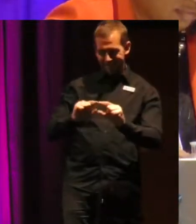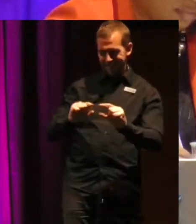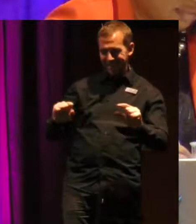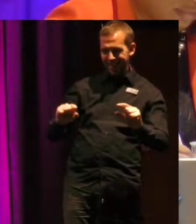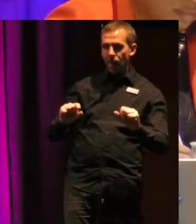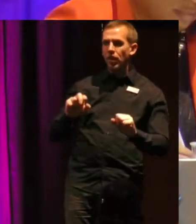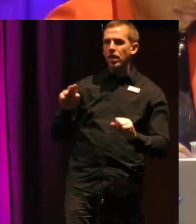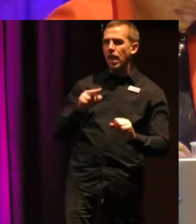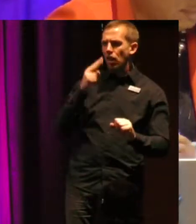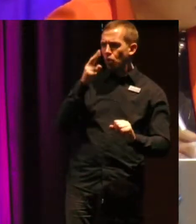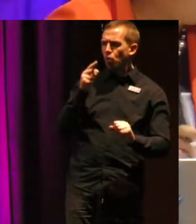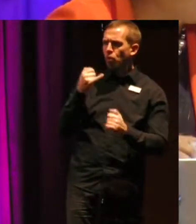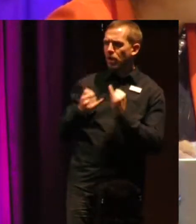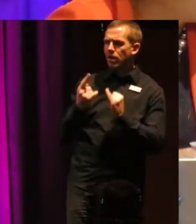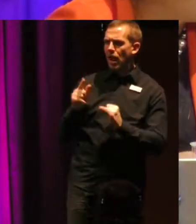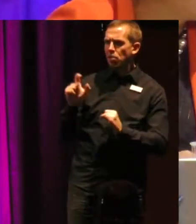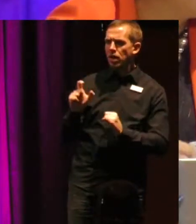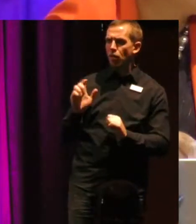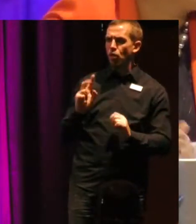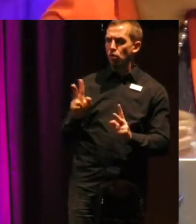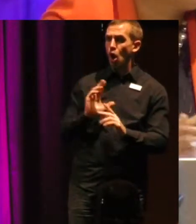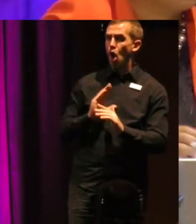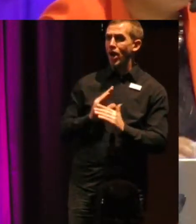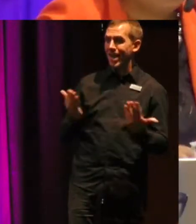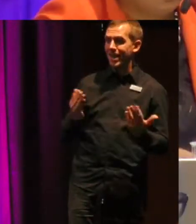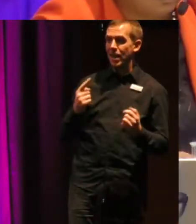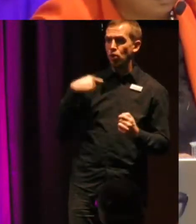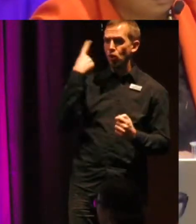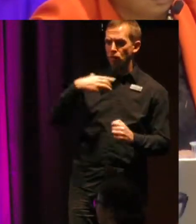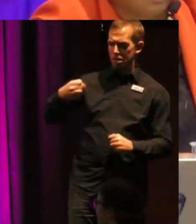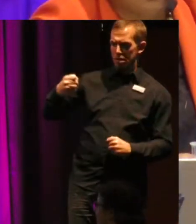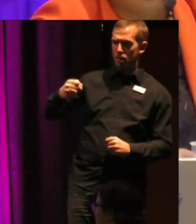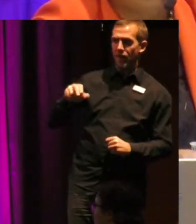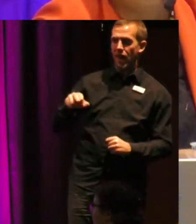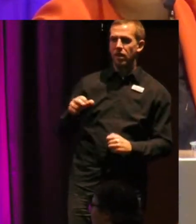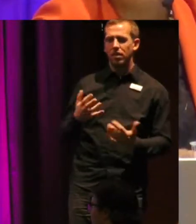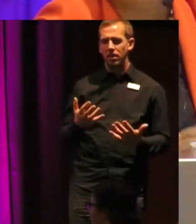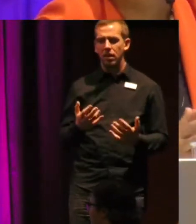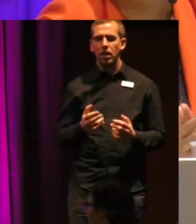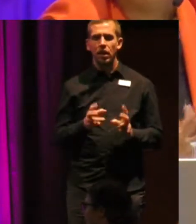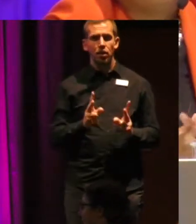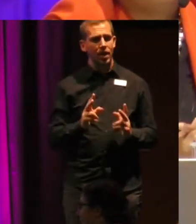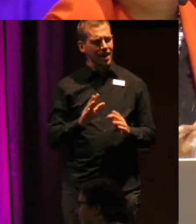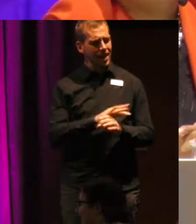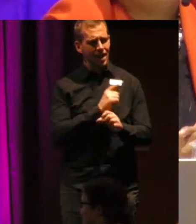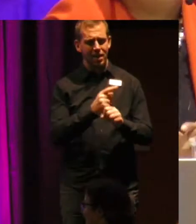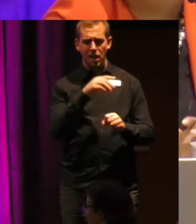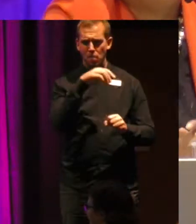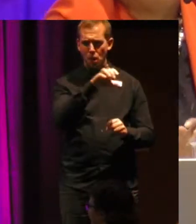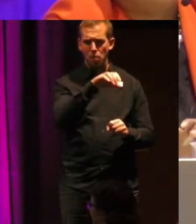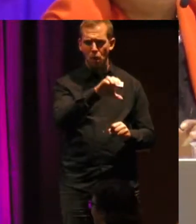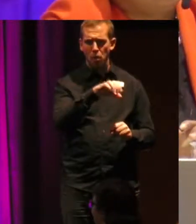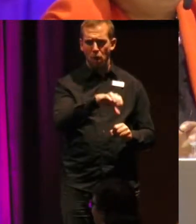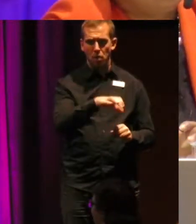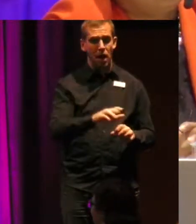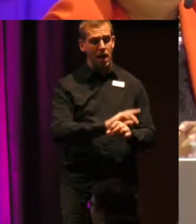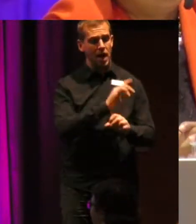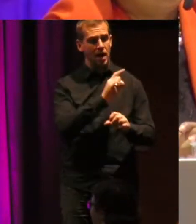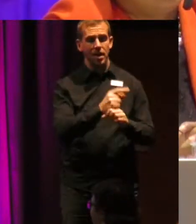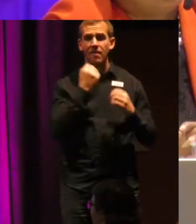Muslim without a head in his hand? That is what's happening every day, all the time, and